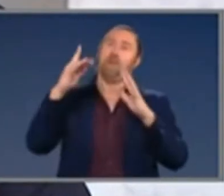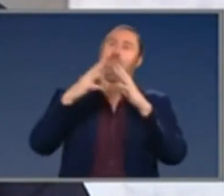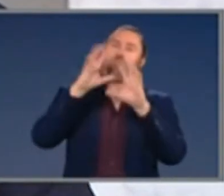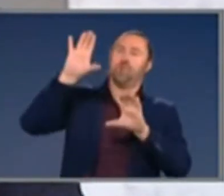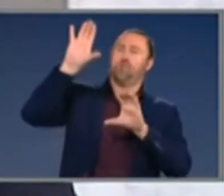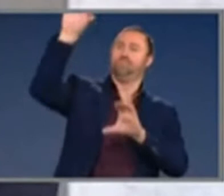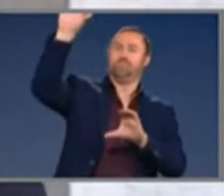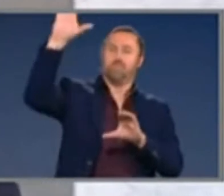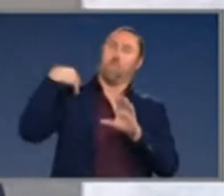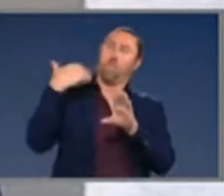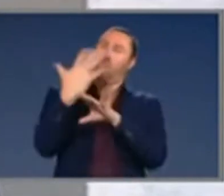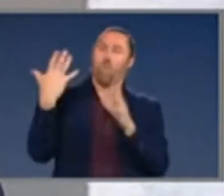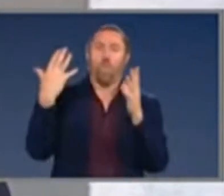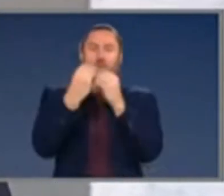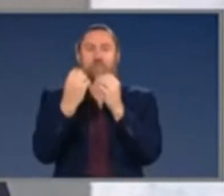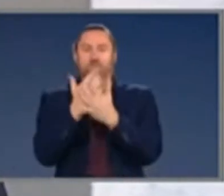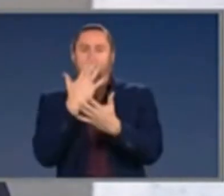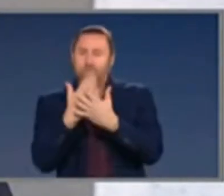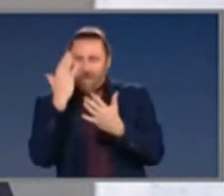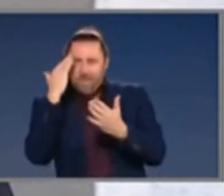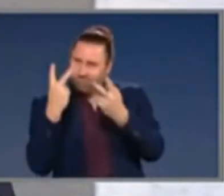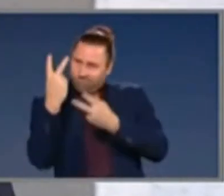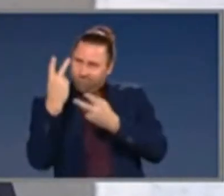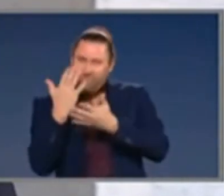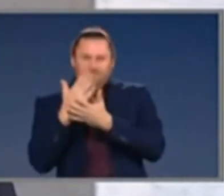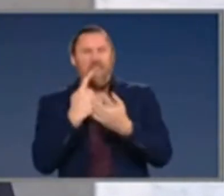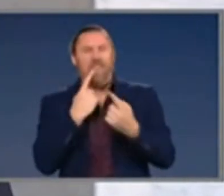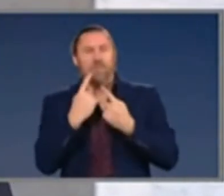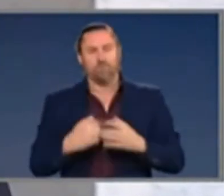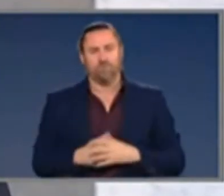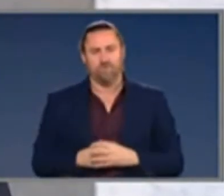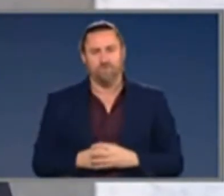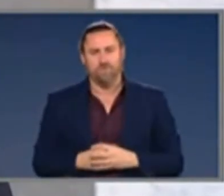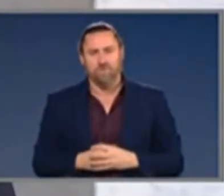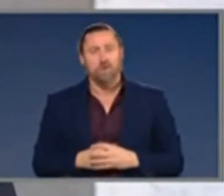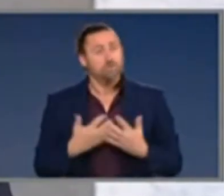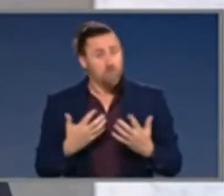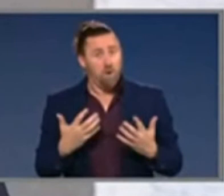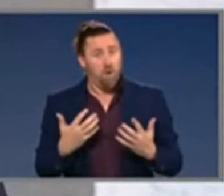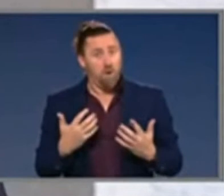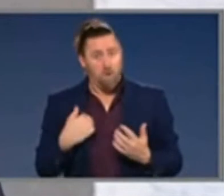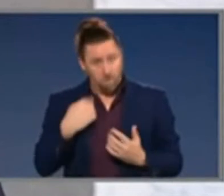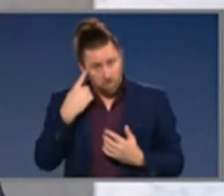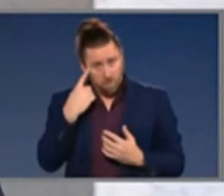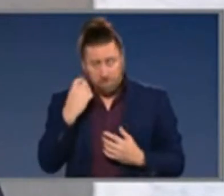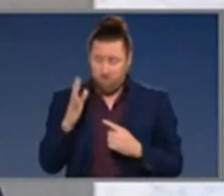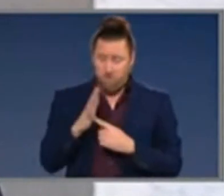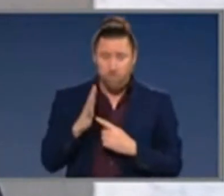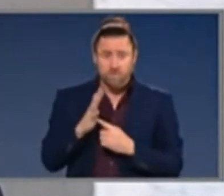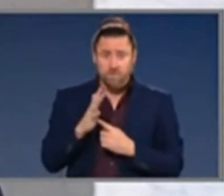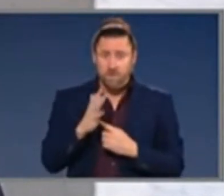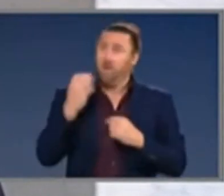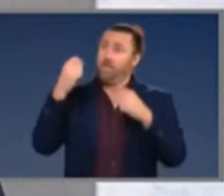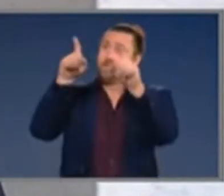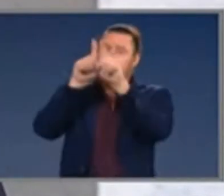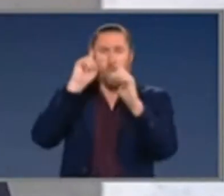of these talks that we have had with AUSMIN on this occasion in Washington. And so I would agree that the more that